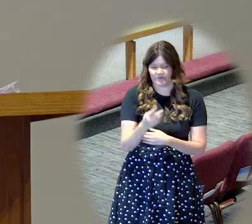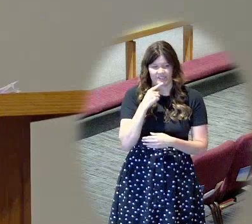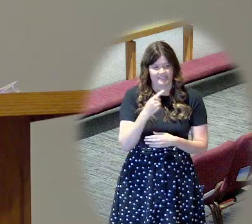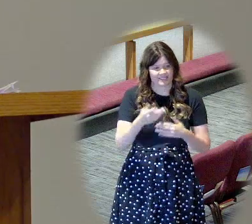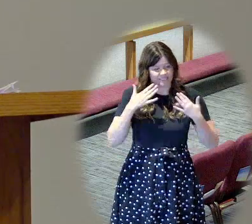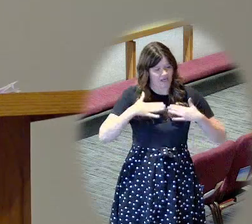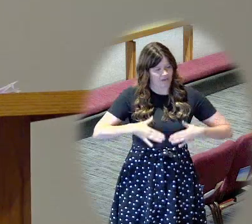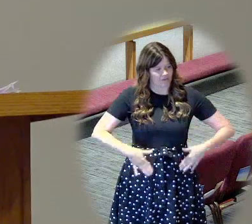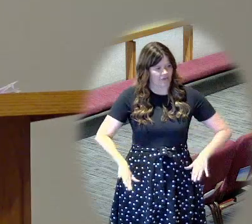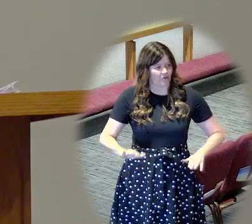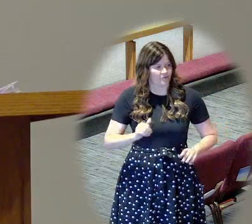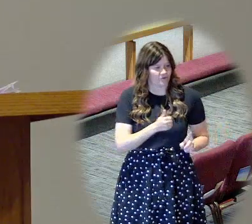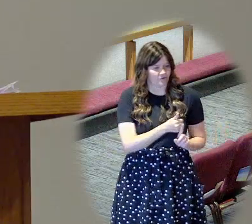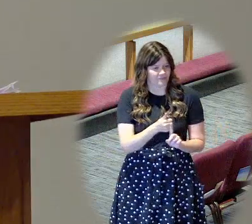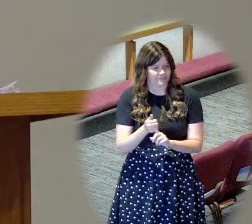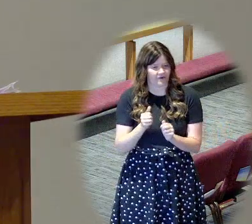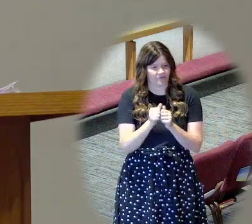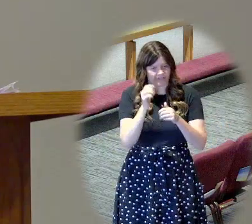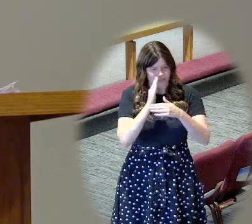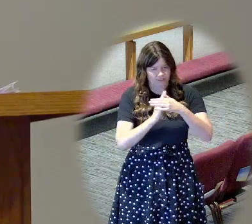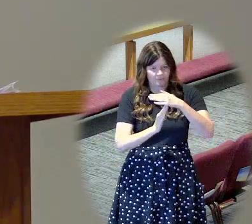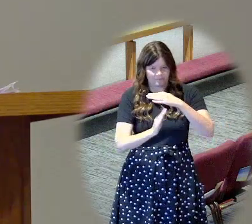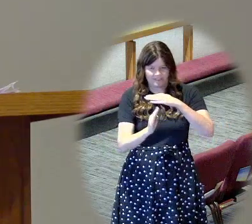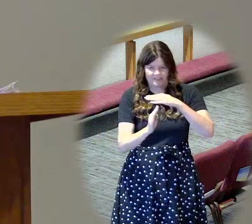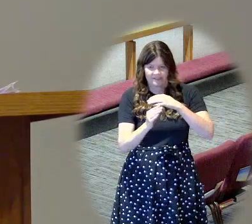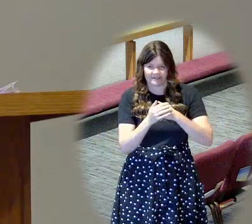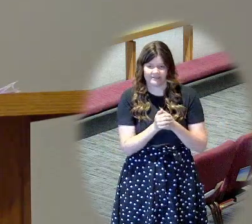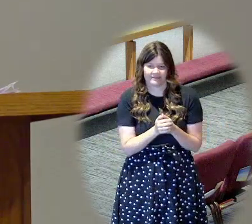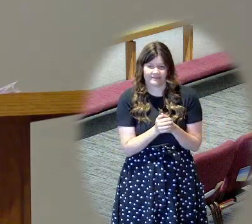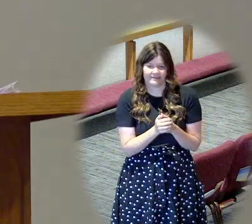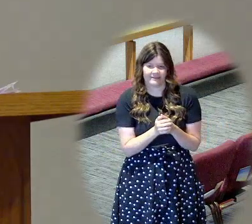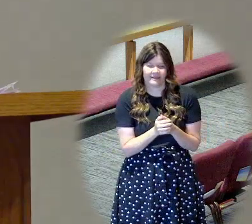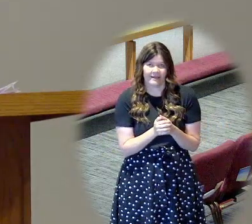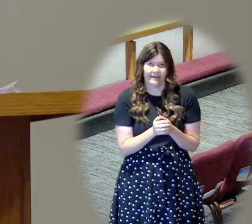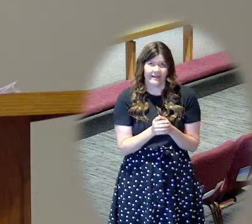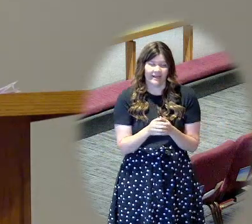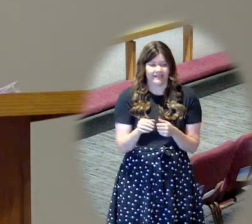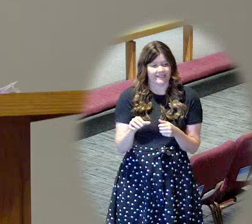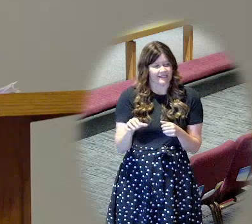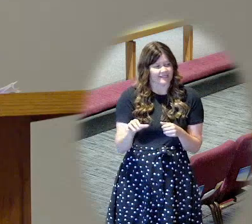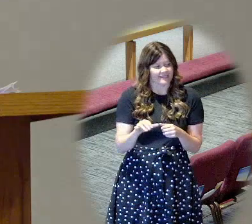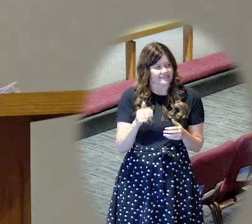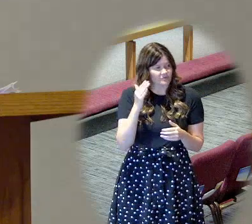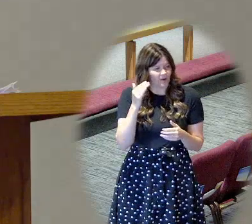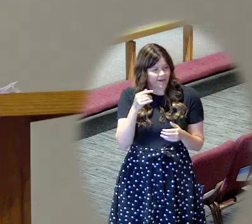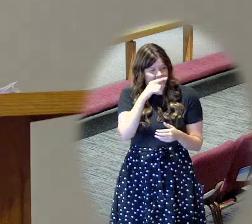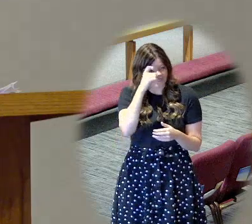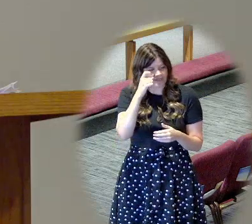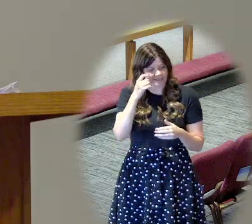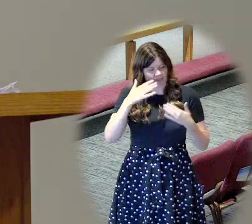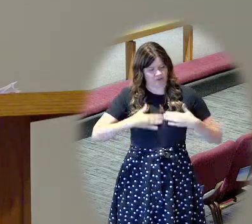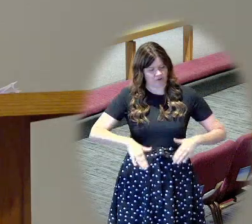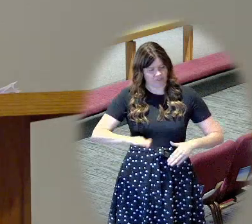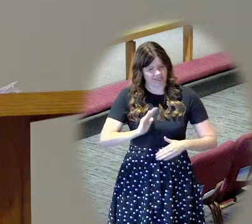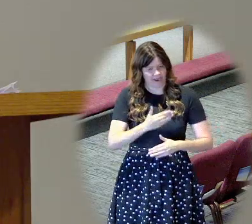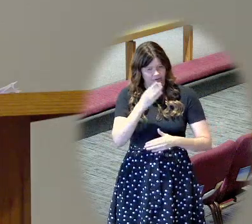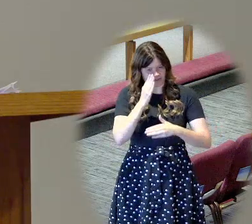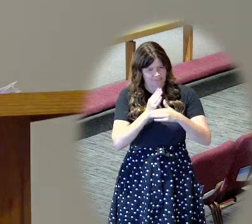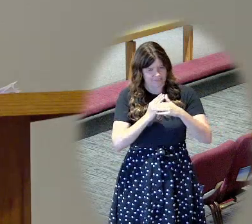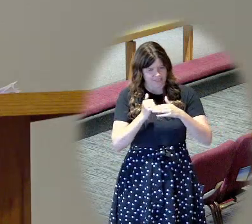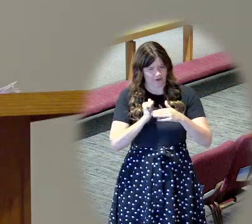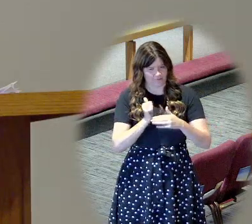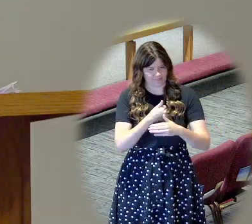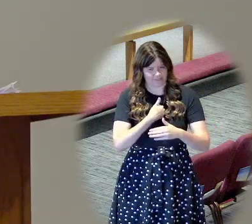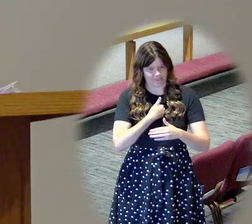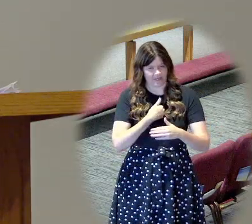ourselves with humility. And he does so because Clothing ourselves with humility helps us to remember who